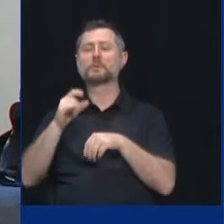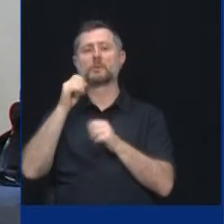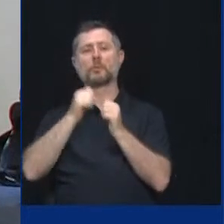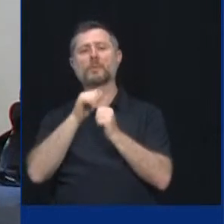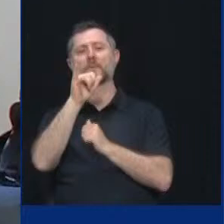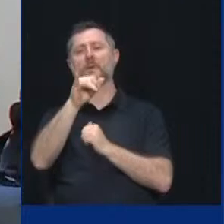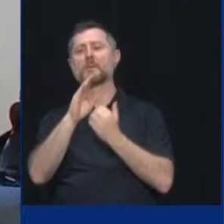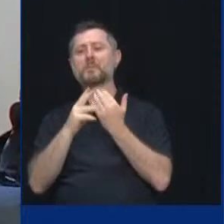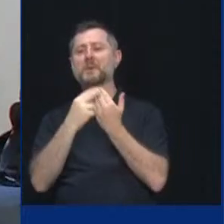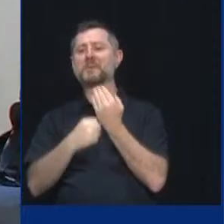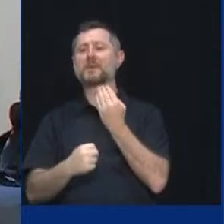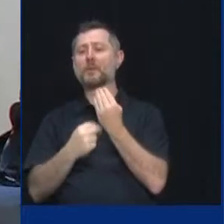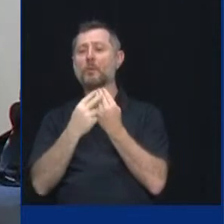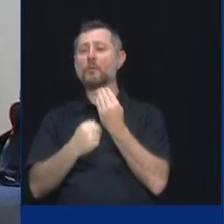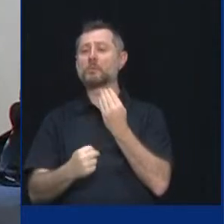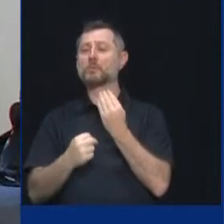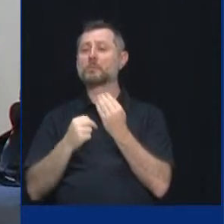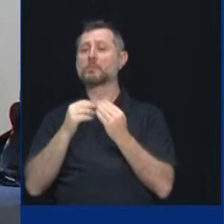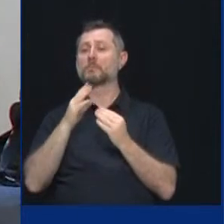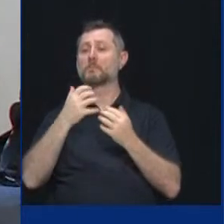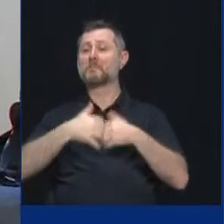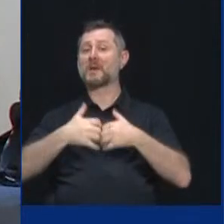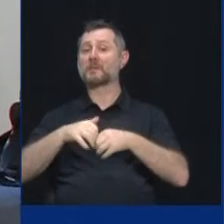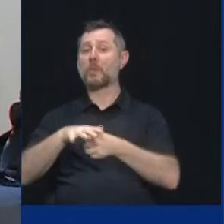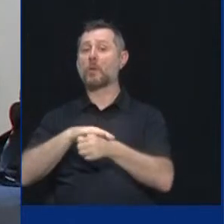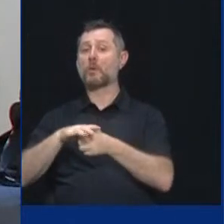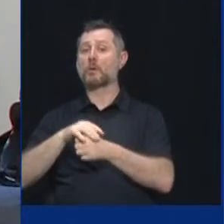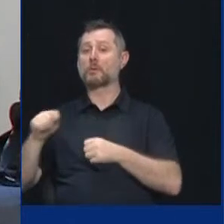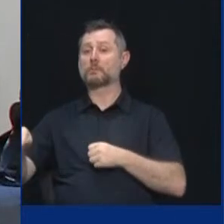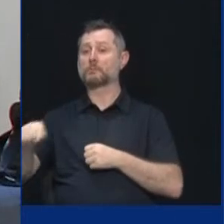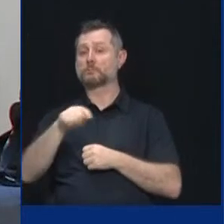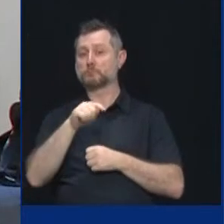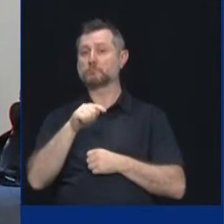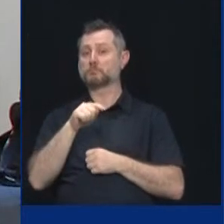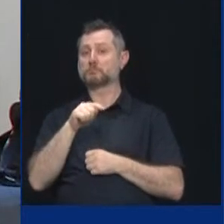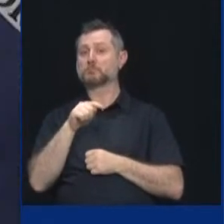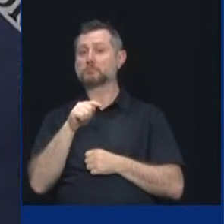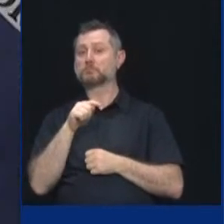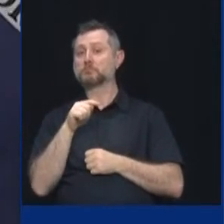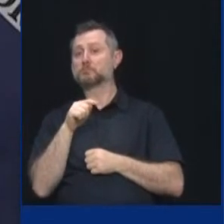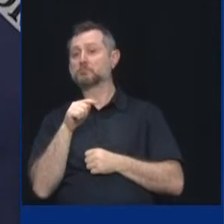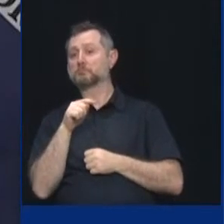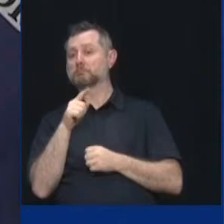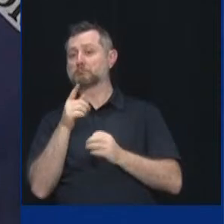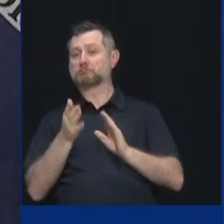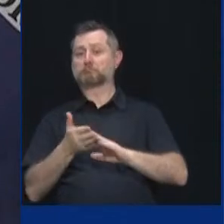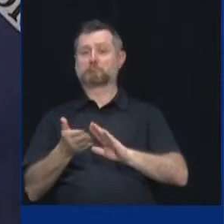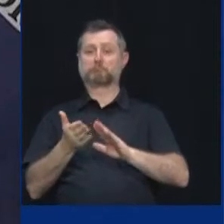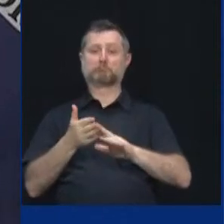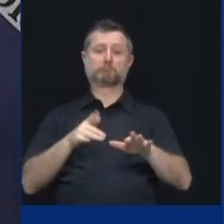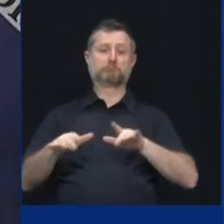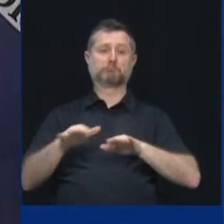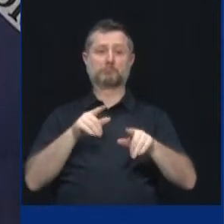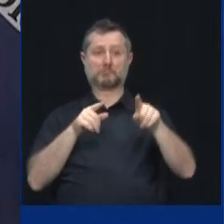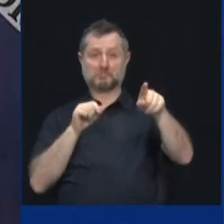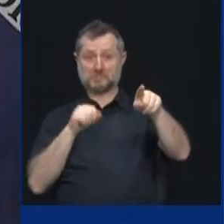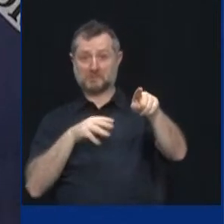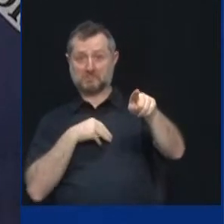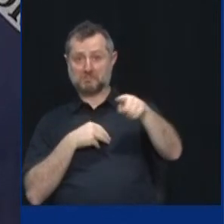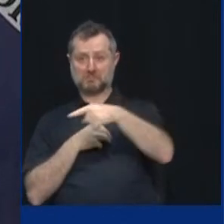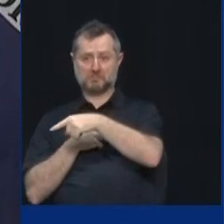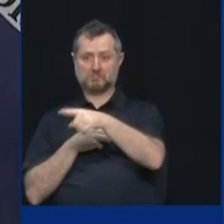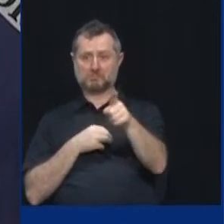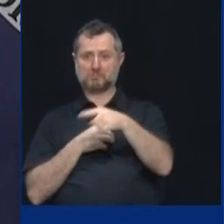up that were former coal mines that are basically melting the sun at the moment? That's at least what they're claiming. Yeah, I